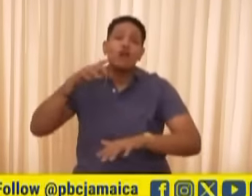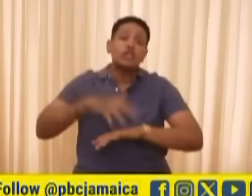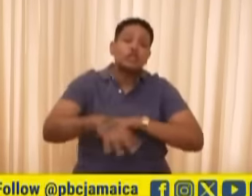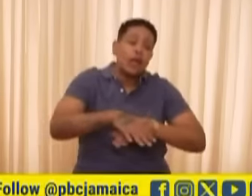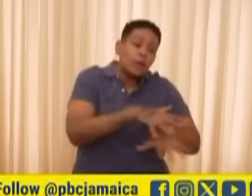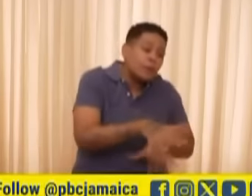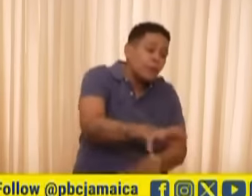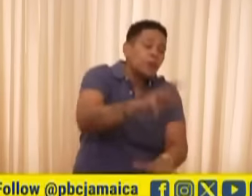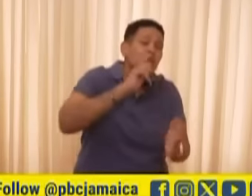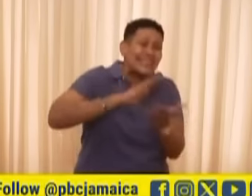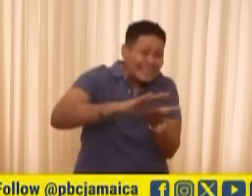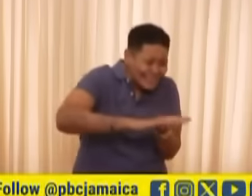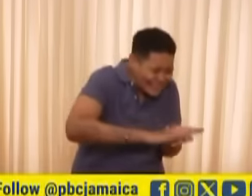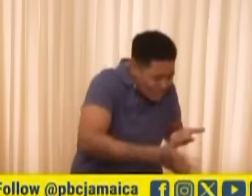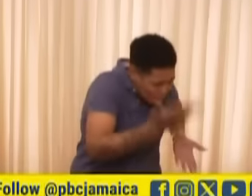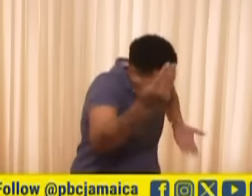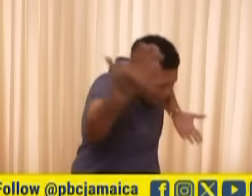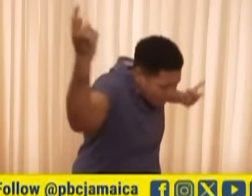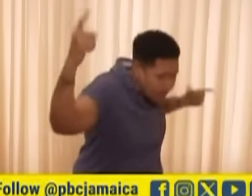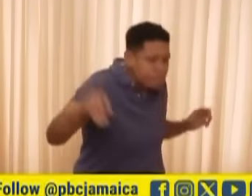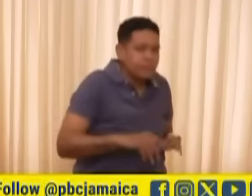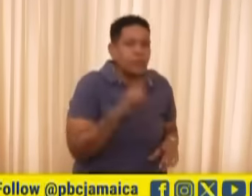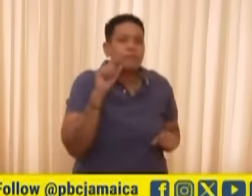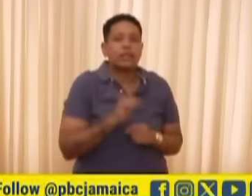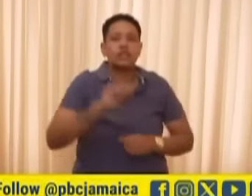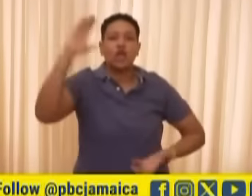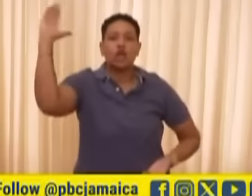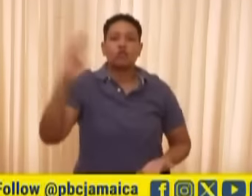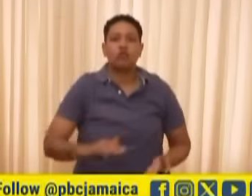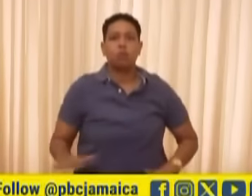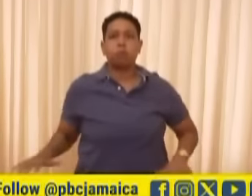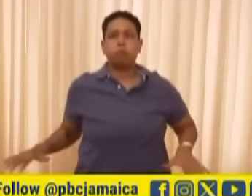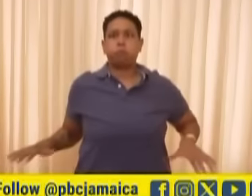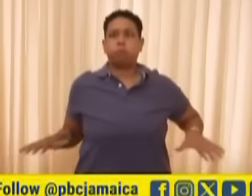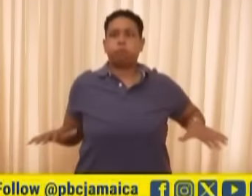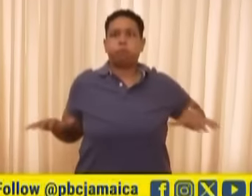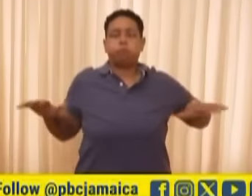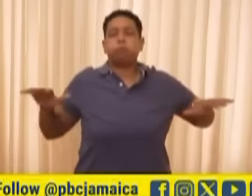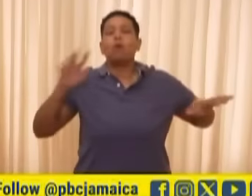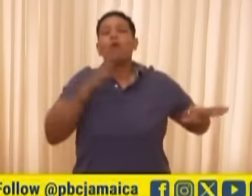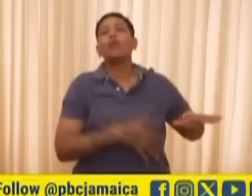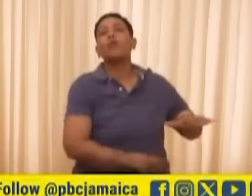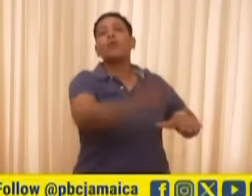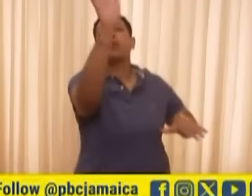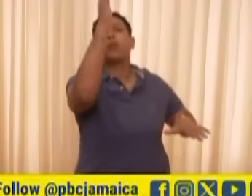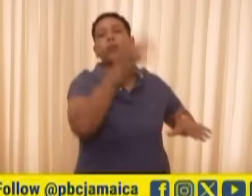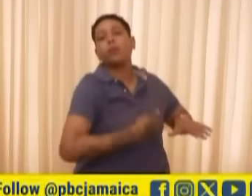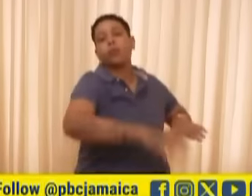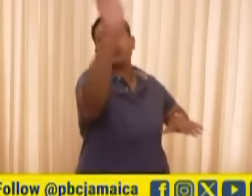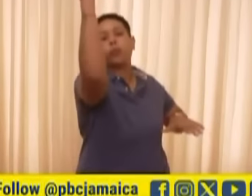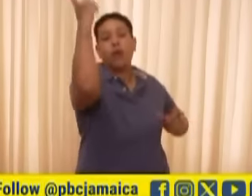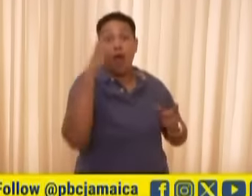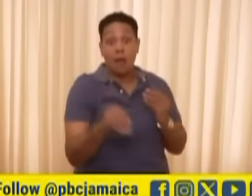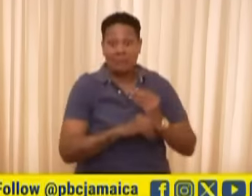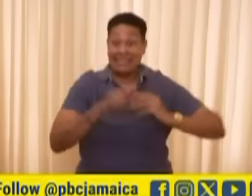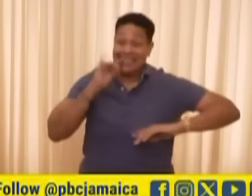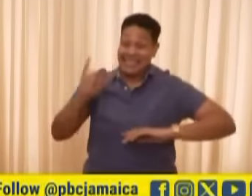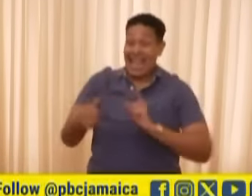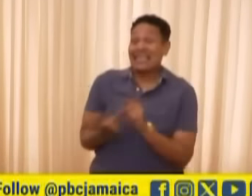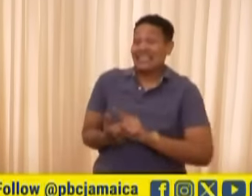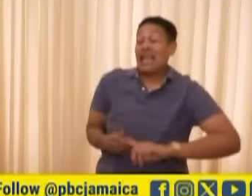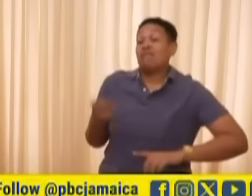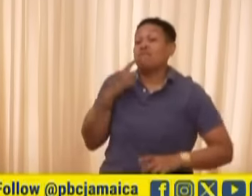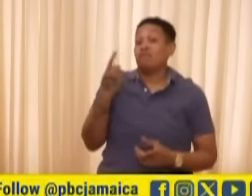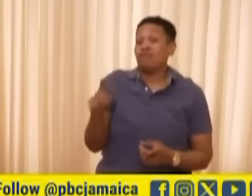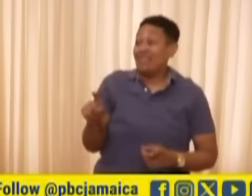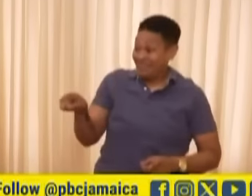trying to clean those drains so that we can reduce the impact of flooding. As such, the Sugar Company of Jamaica as well